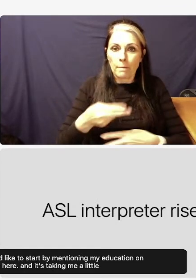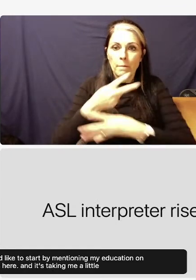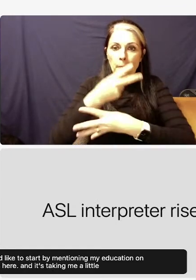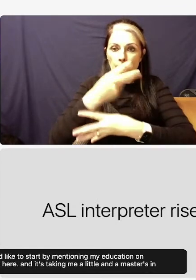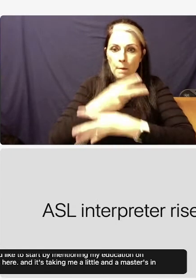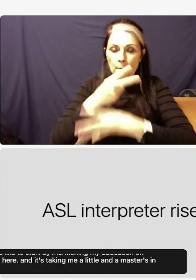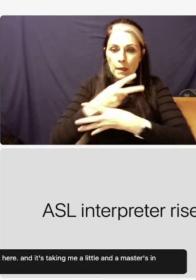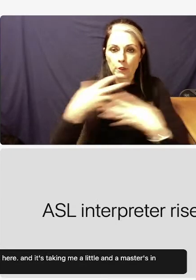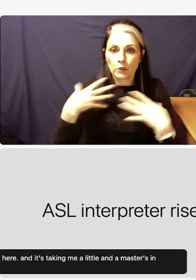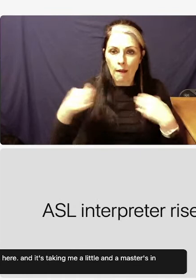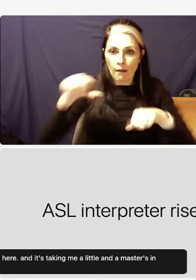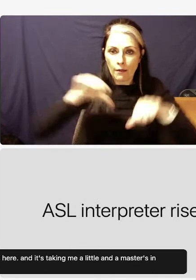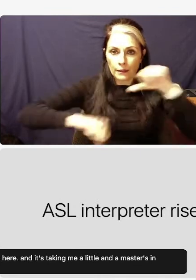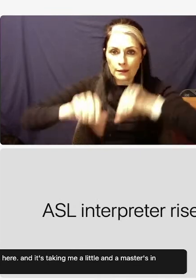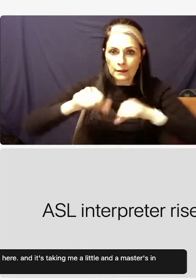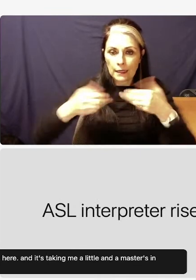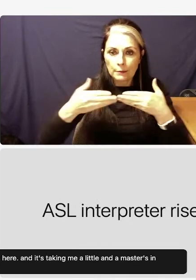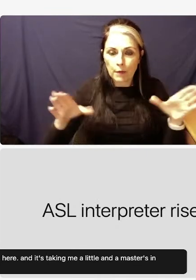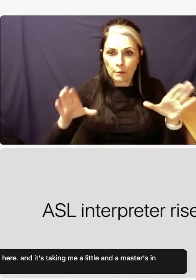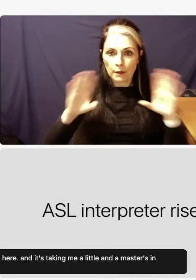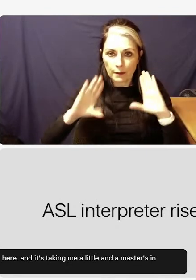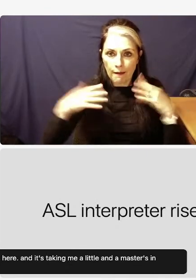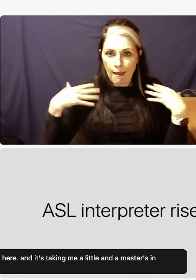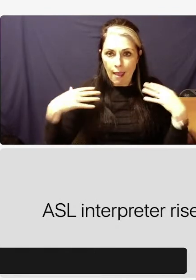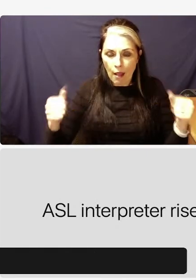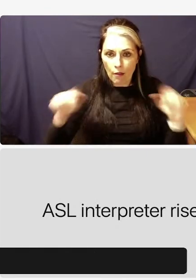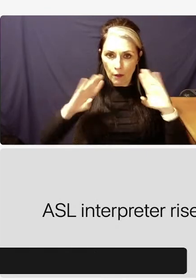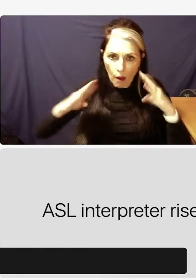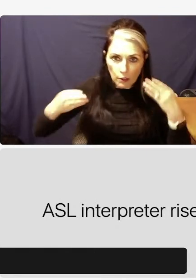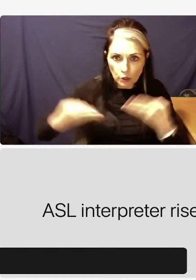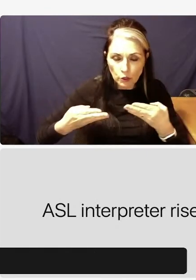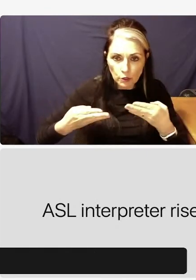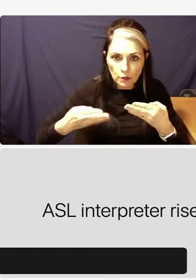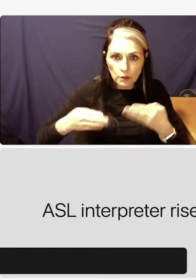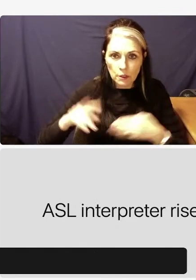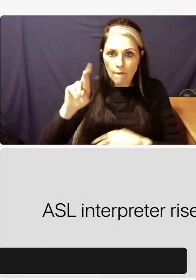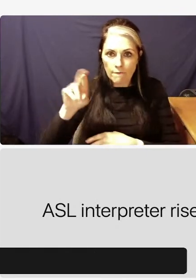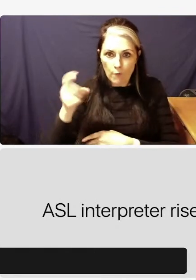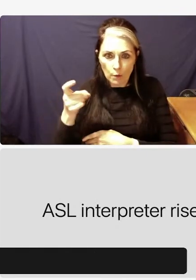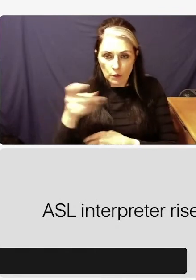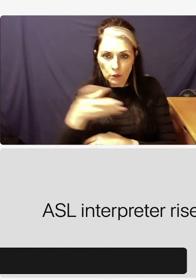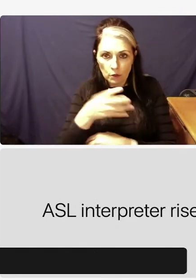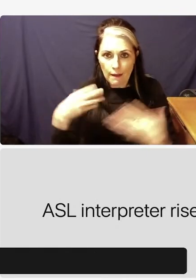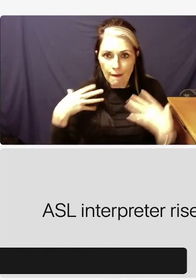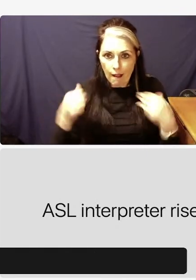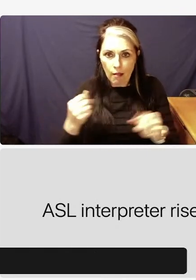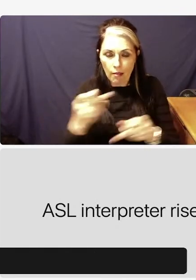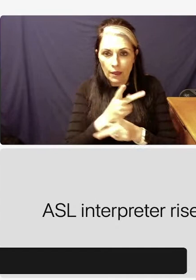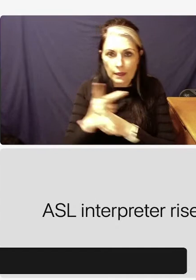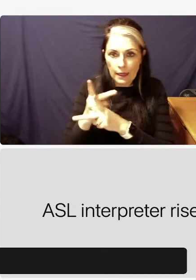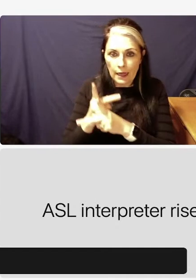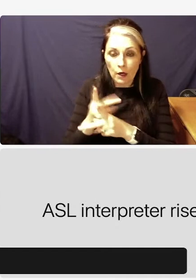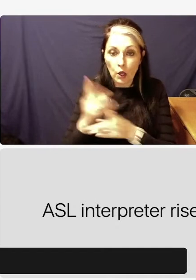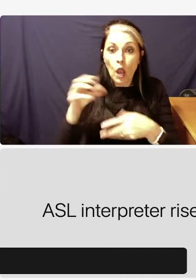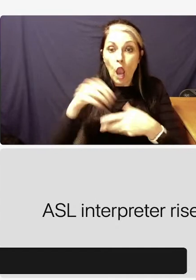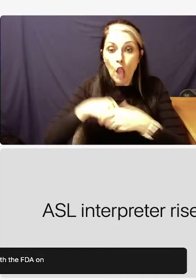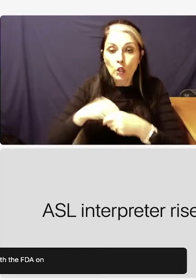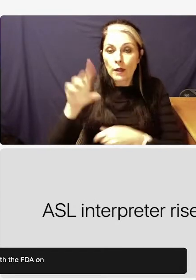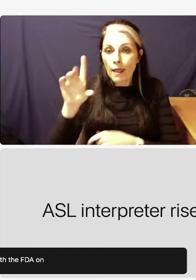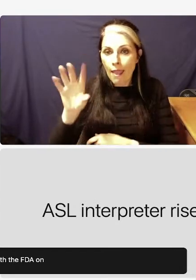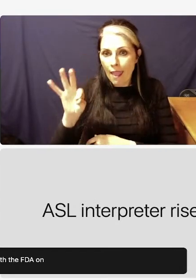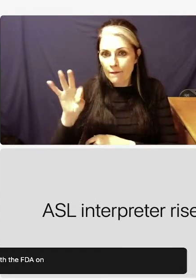public health concentration i have worked in both healthcare and pharmaceutical fields including working with the fda on new product